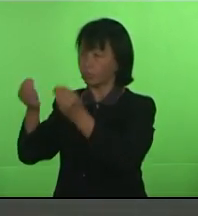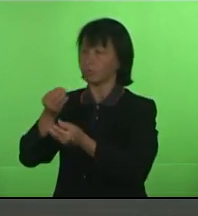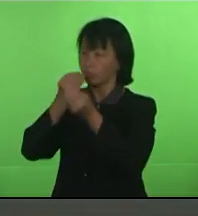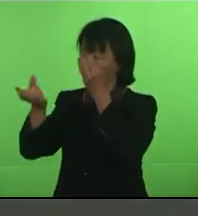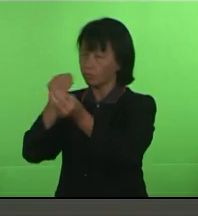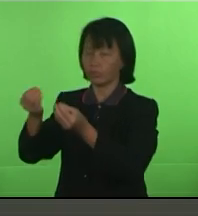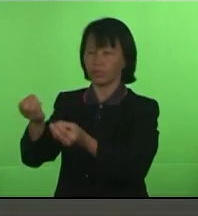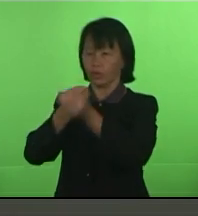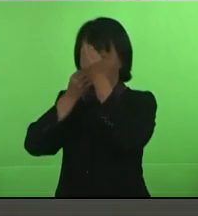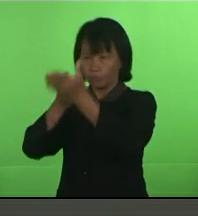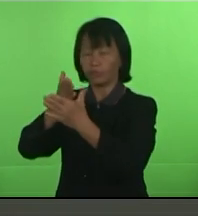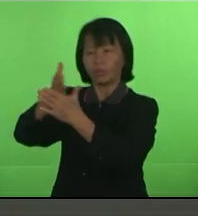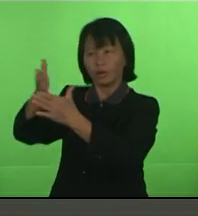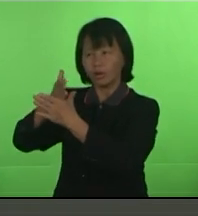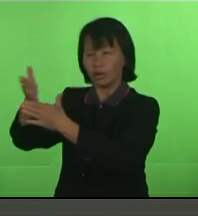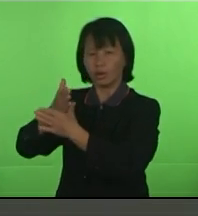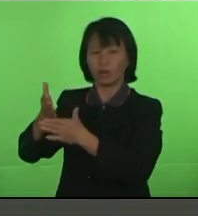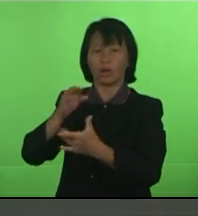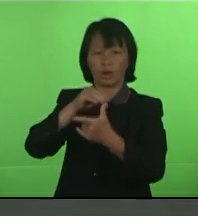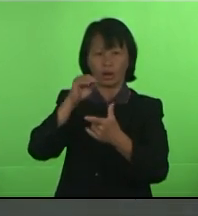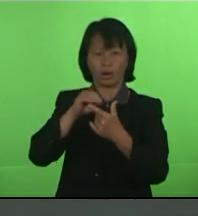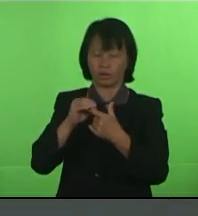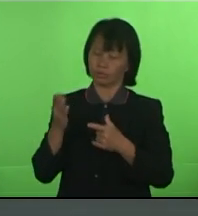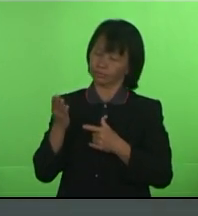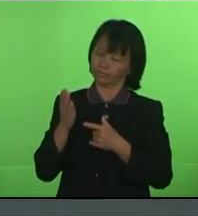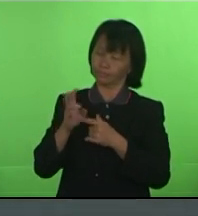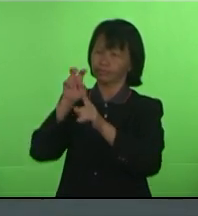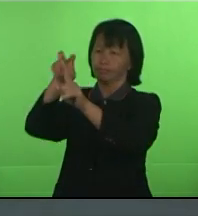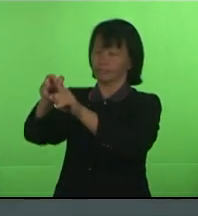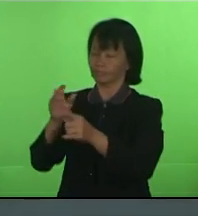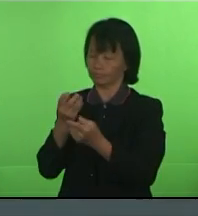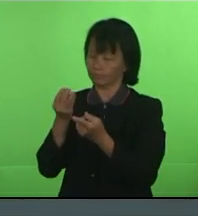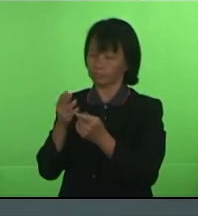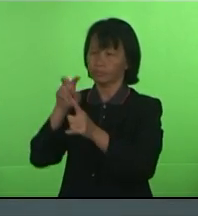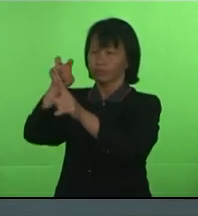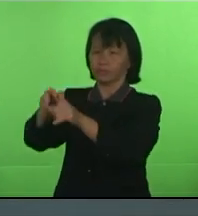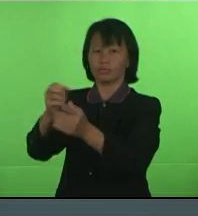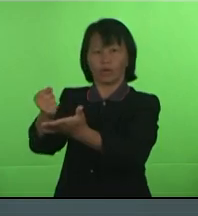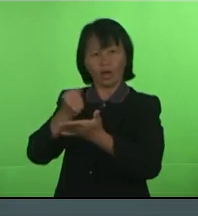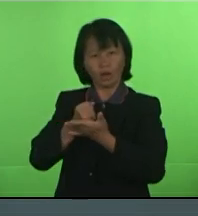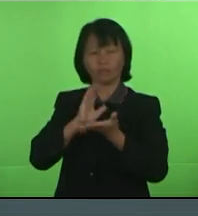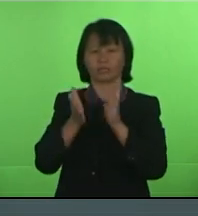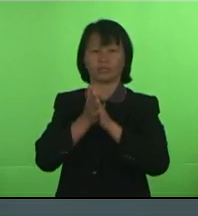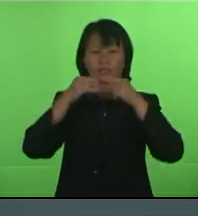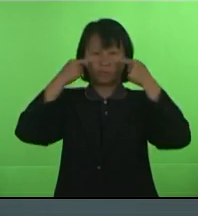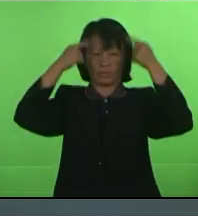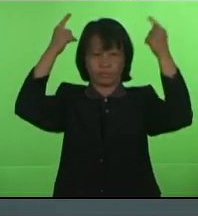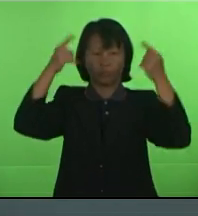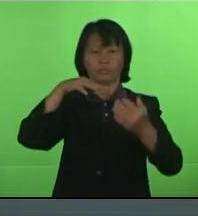you to, send messages to each other to help you become successful learners.